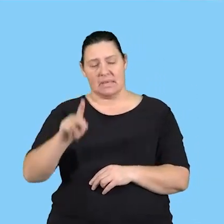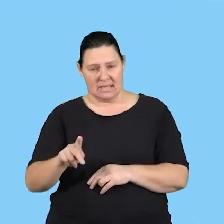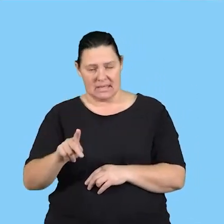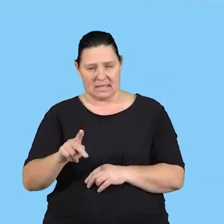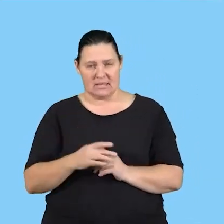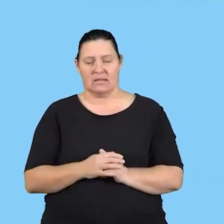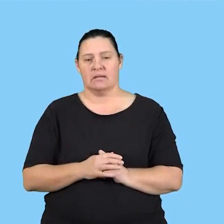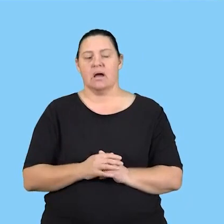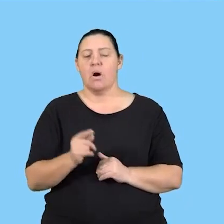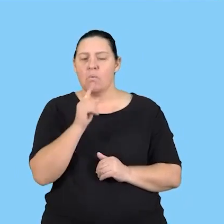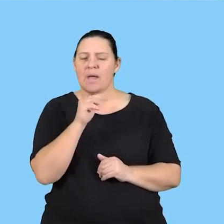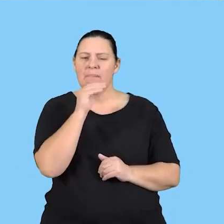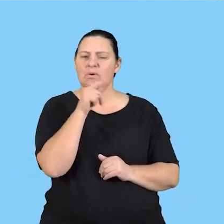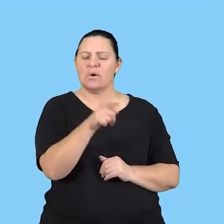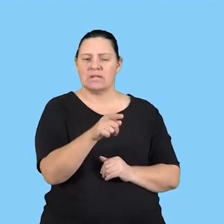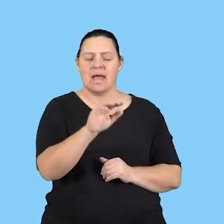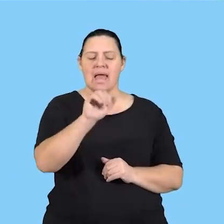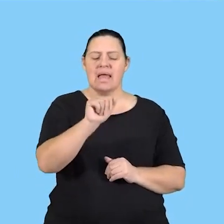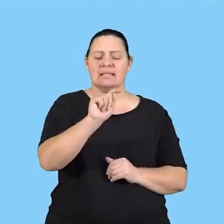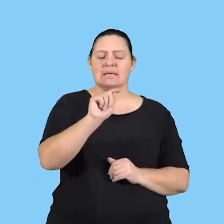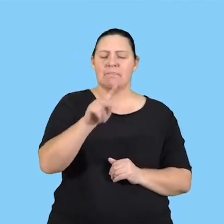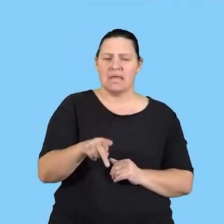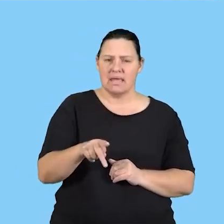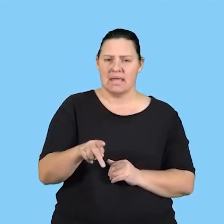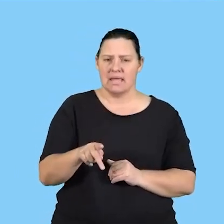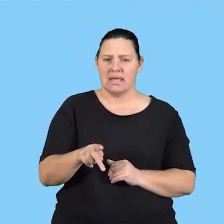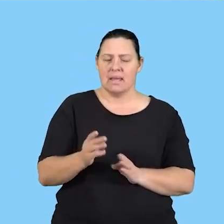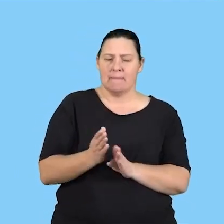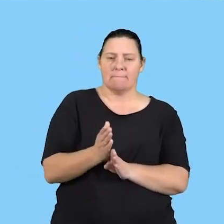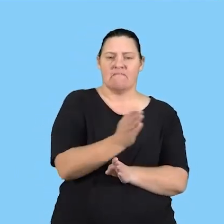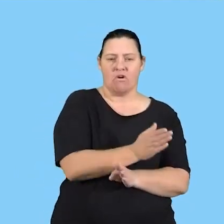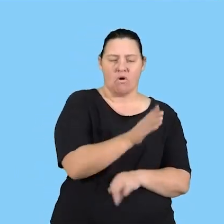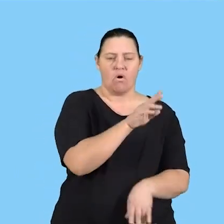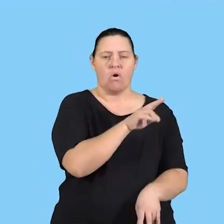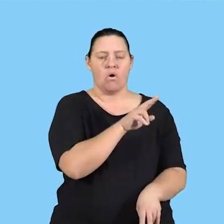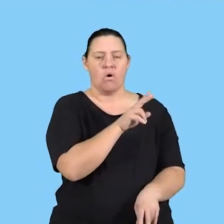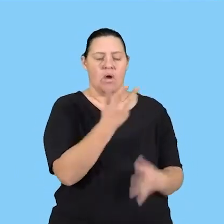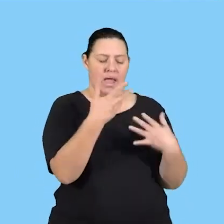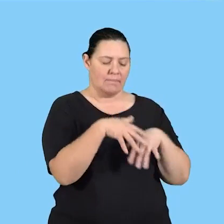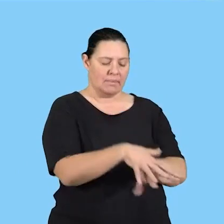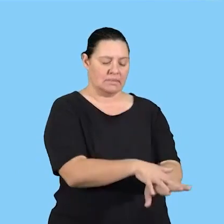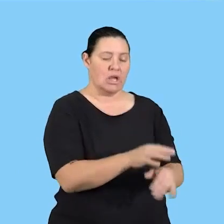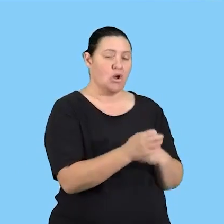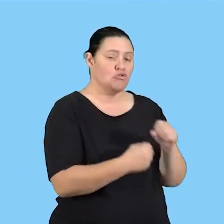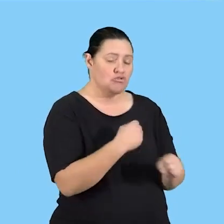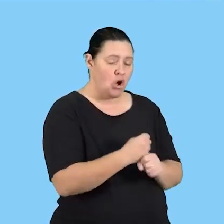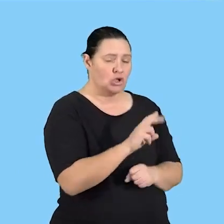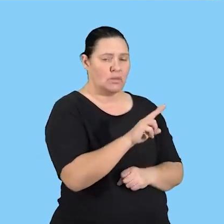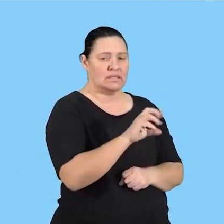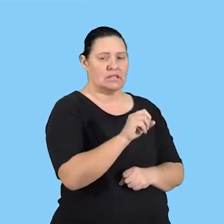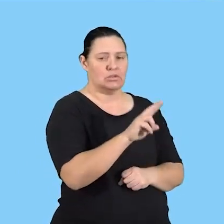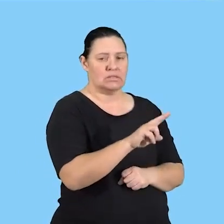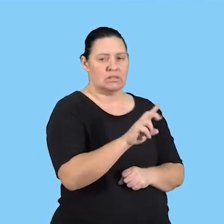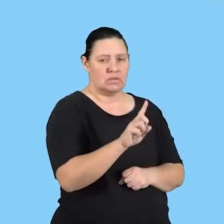talking about the ATPs that were implemented in year 2021 and also